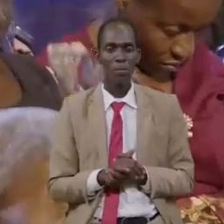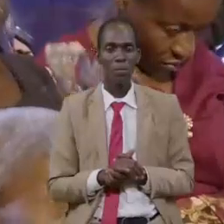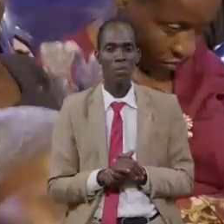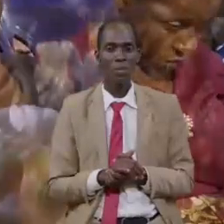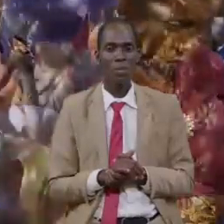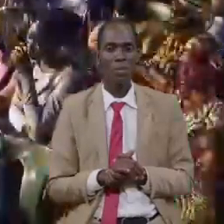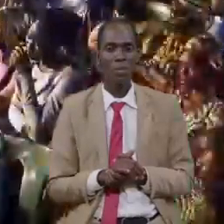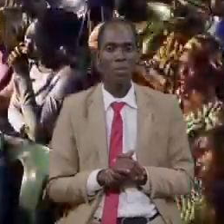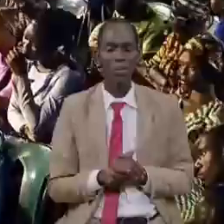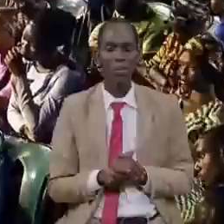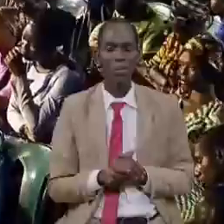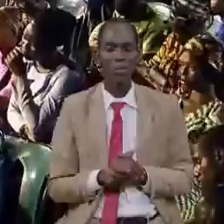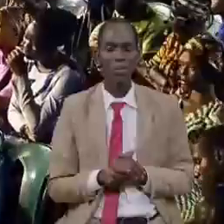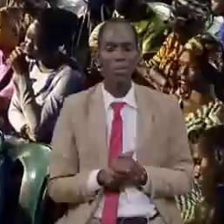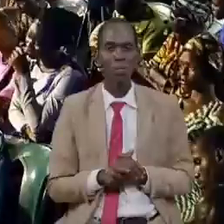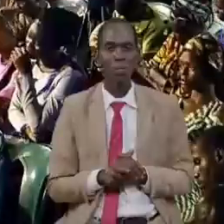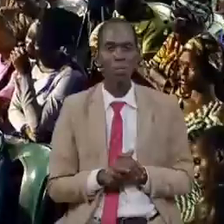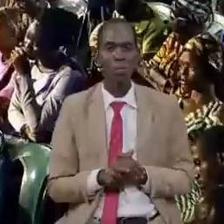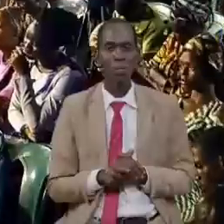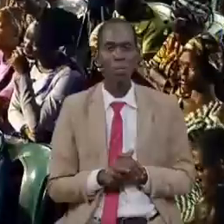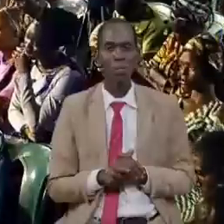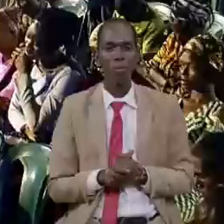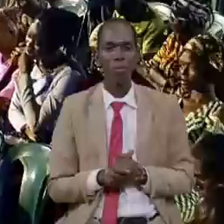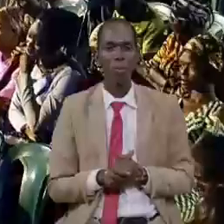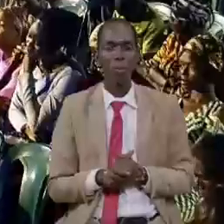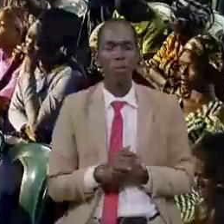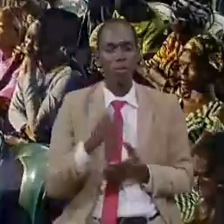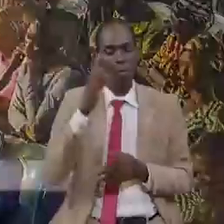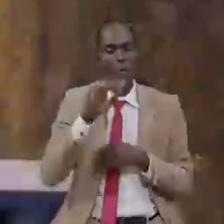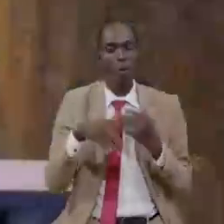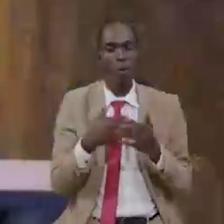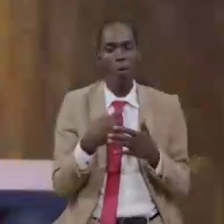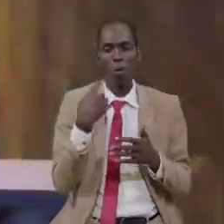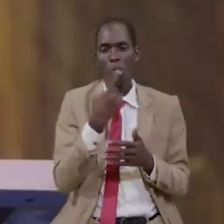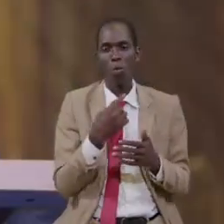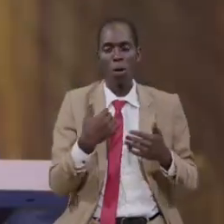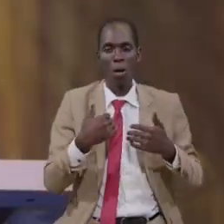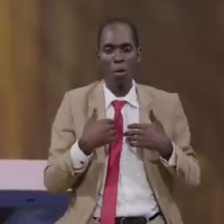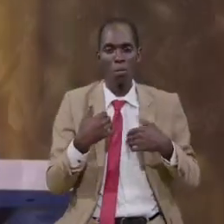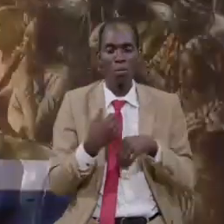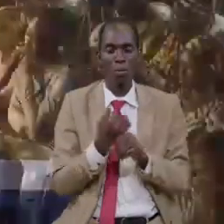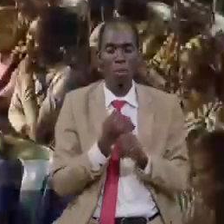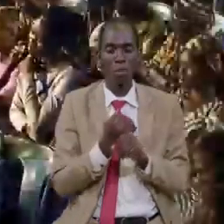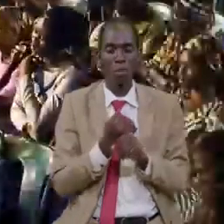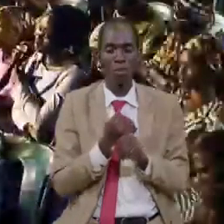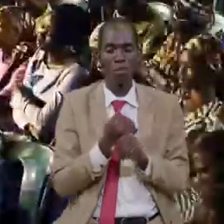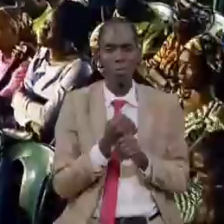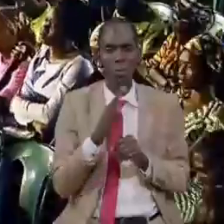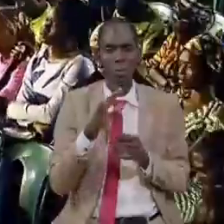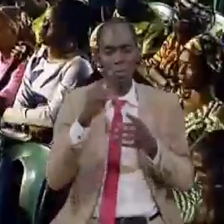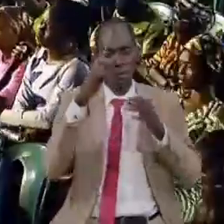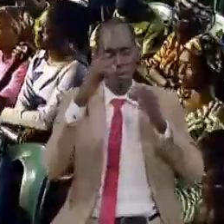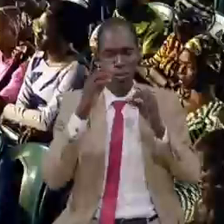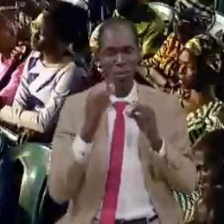Okay, those who have made decisions online, this is the number you can text your